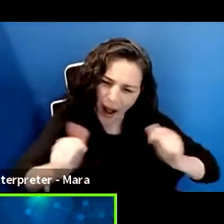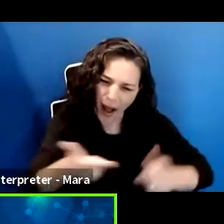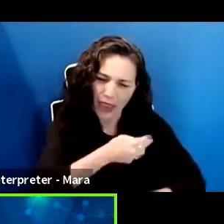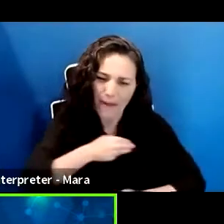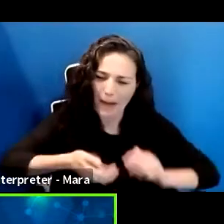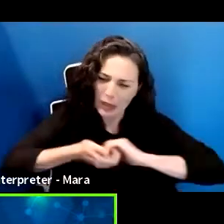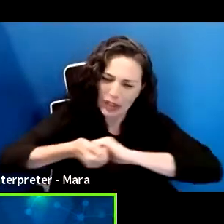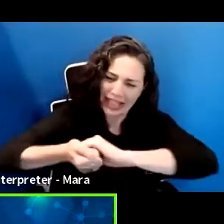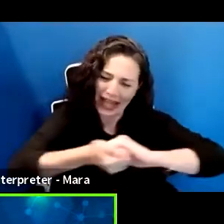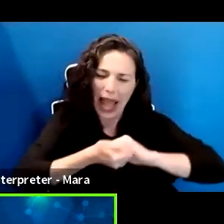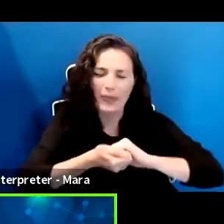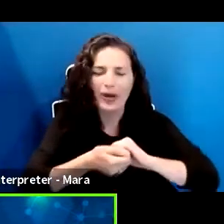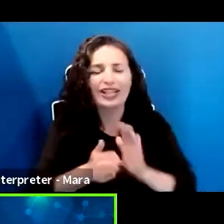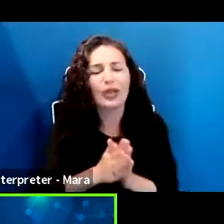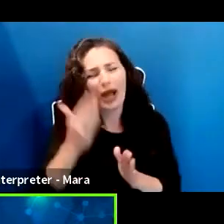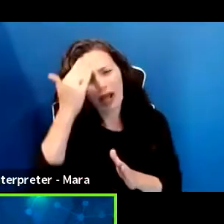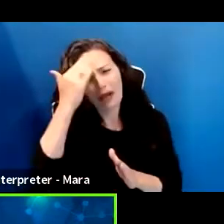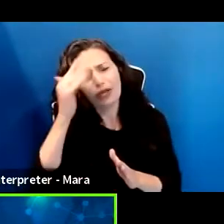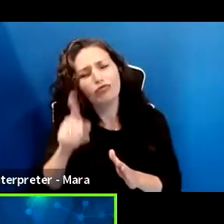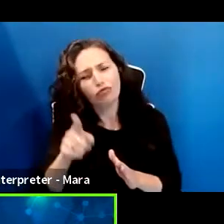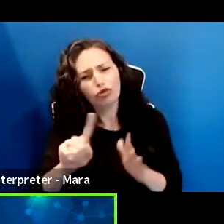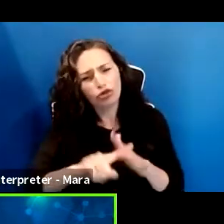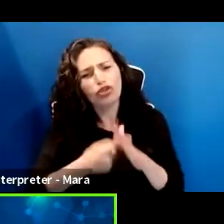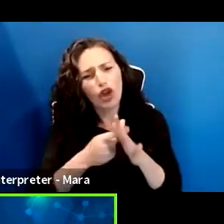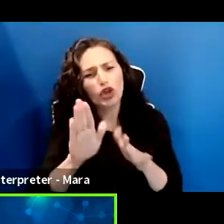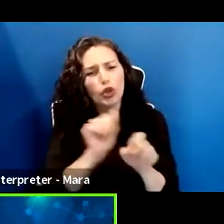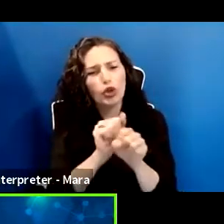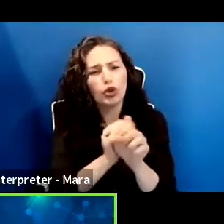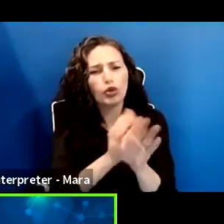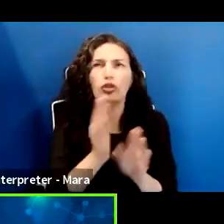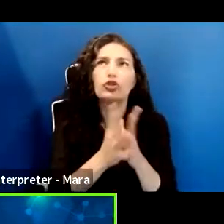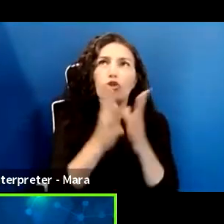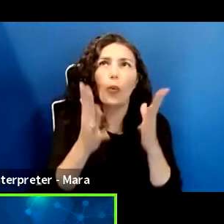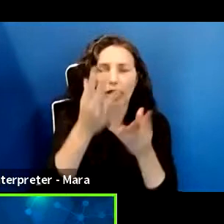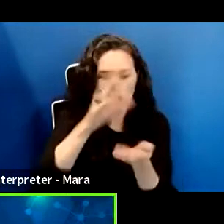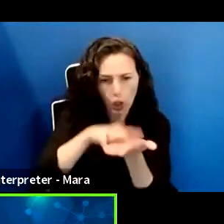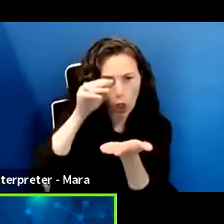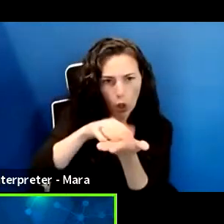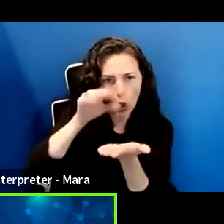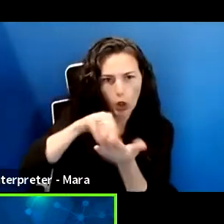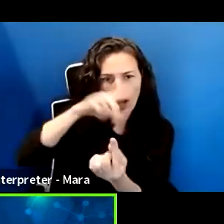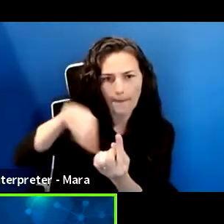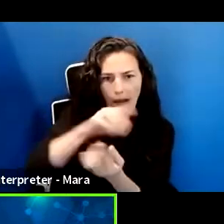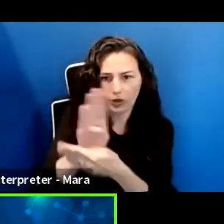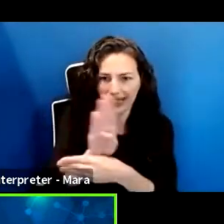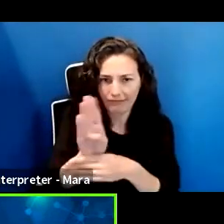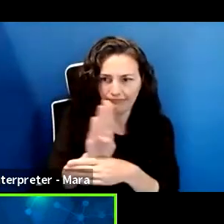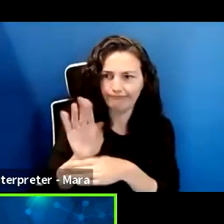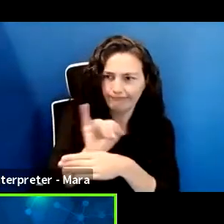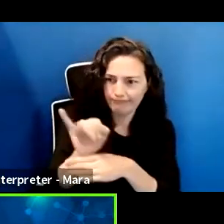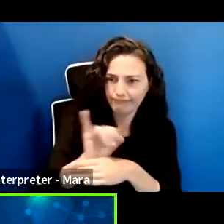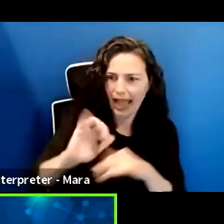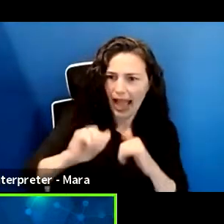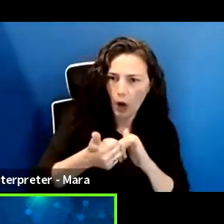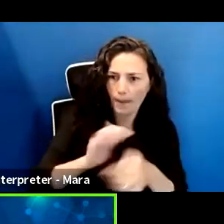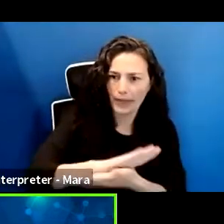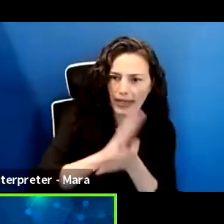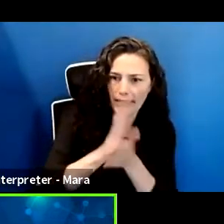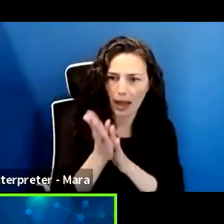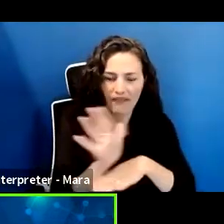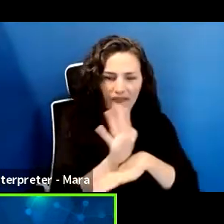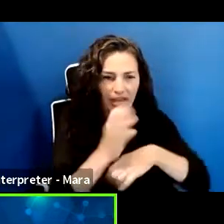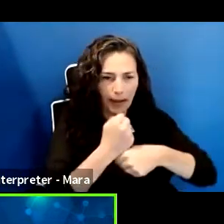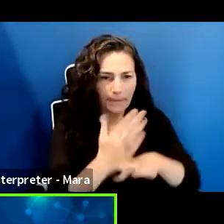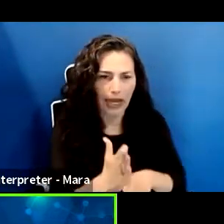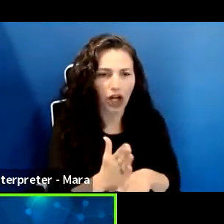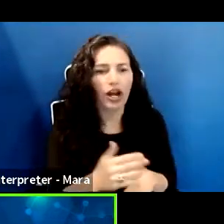you're starting your career, obviously there's lots to learn about the industry and becoming a filmmaker. And we know we have so many members that are